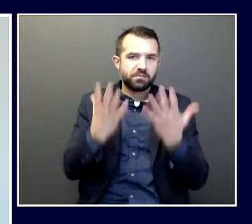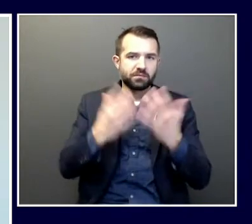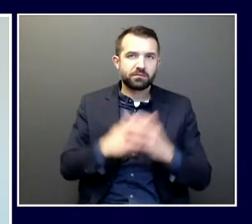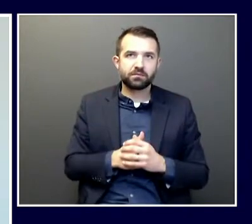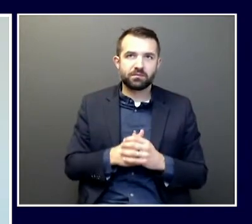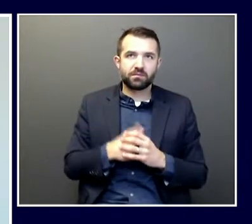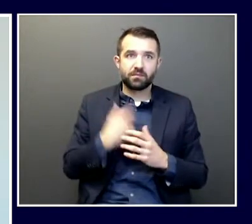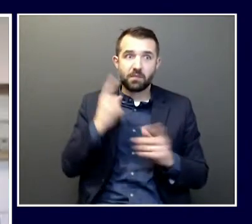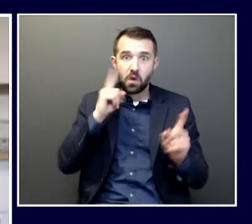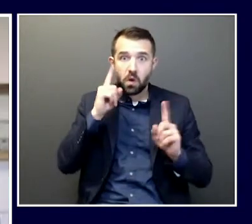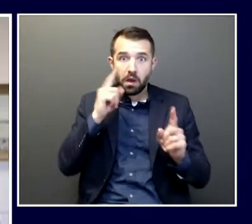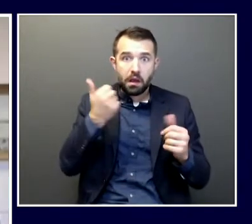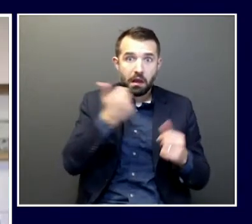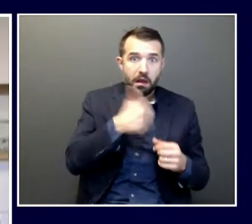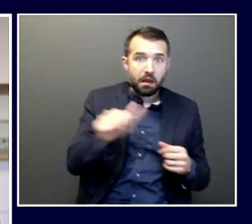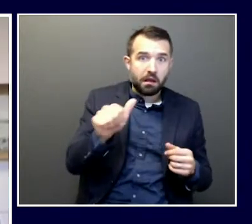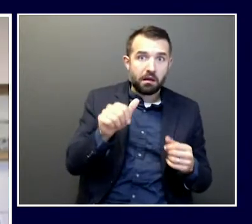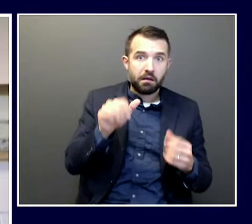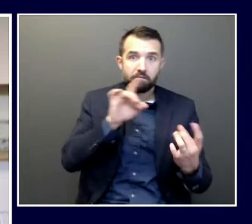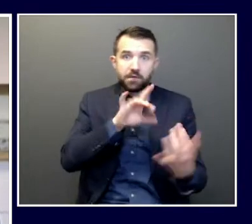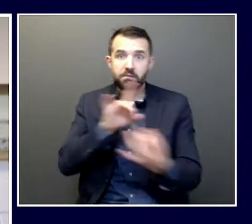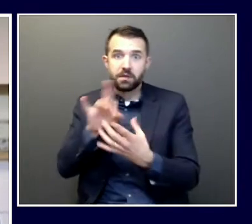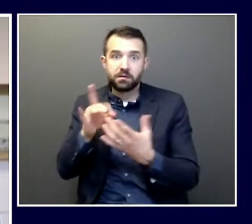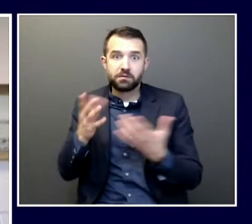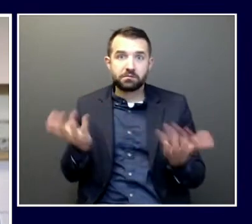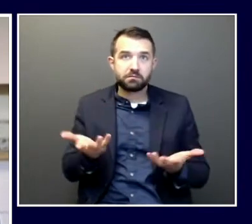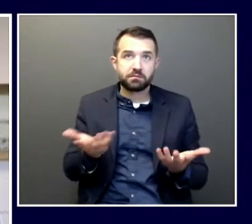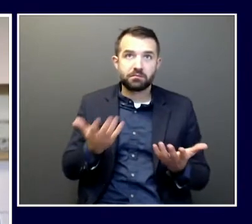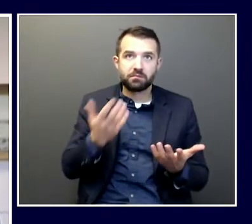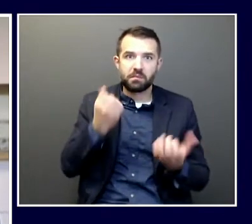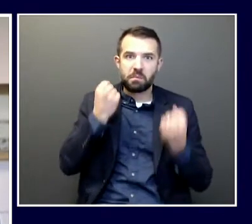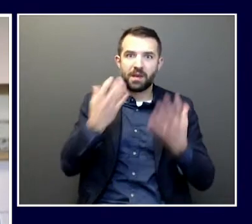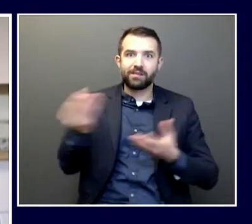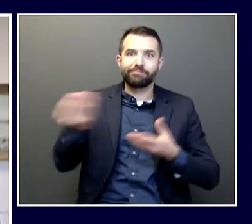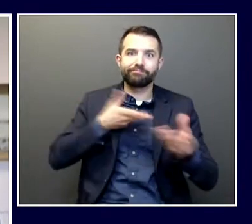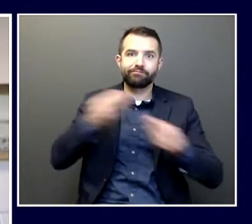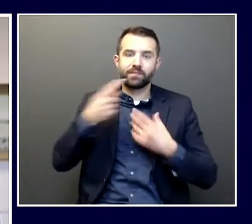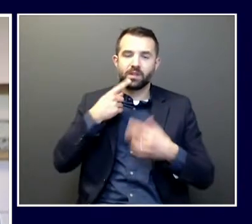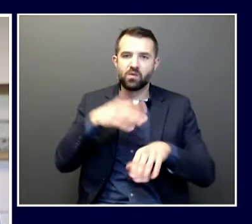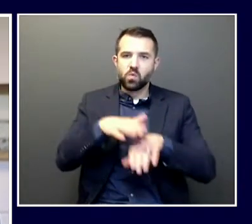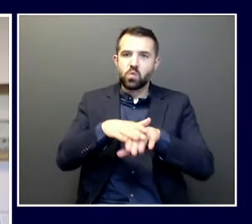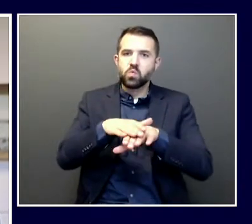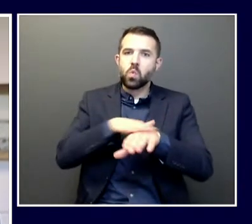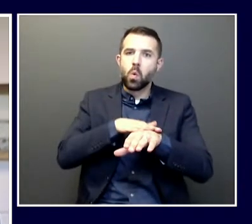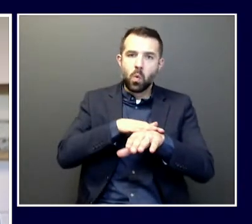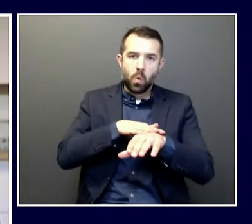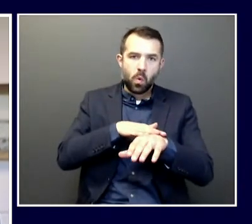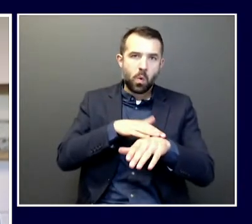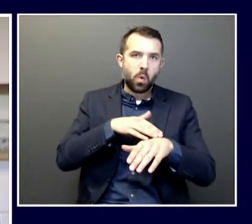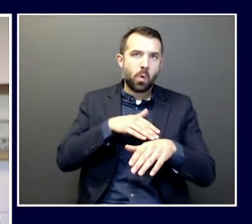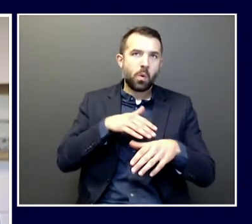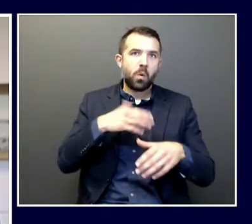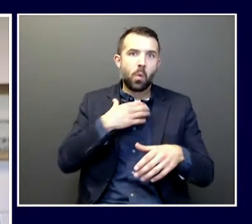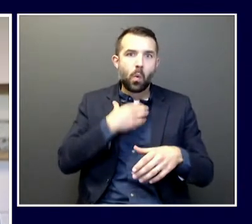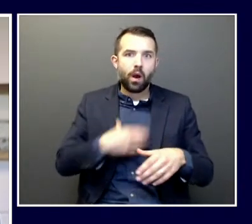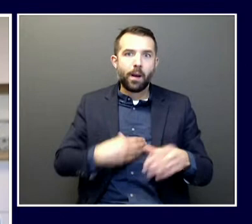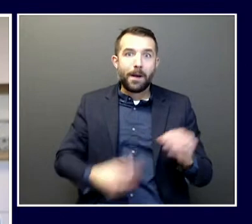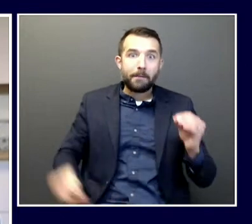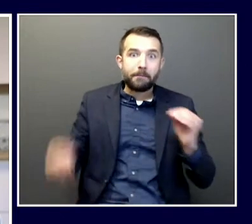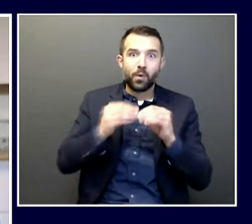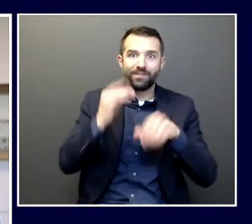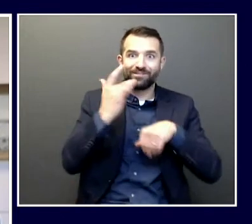anecdotally a little slower than we hope to get some of those shots out there, but hey, maybe I'm wrong. It's happened before. So what are you guys hearing so